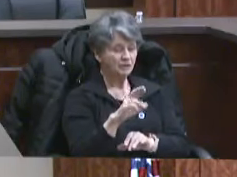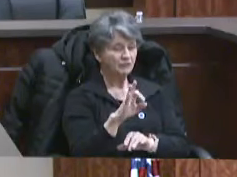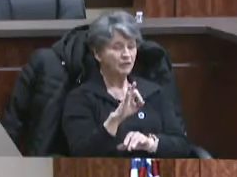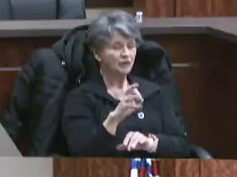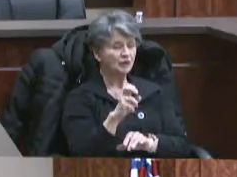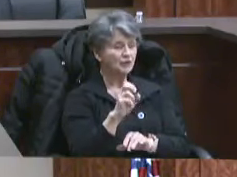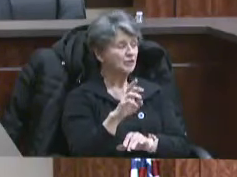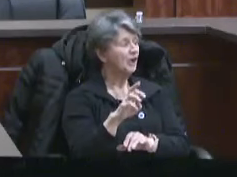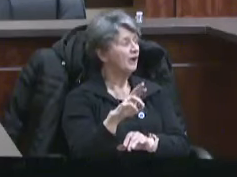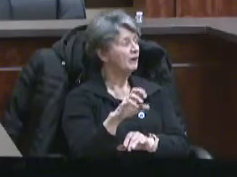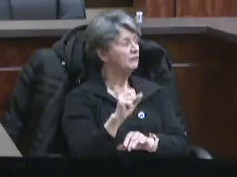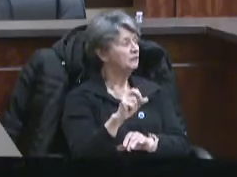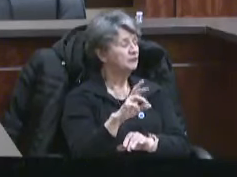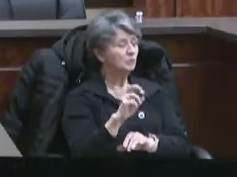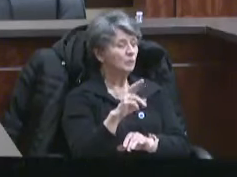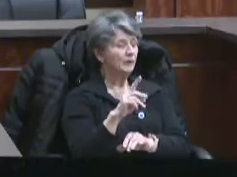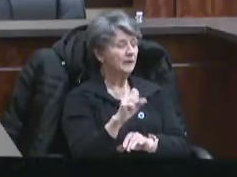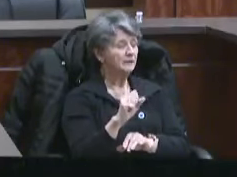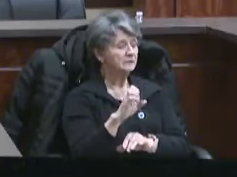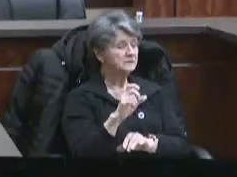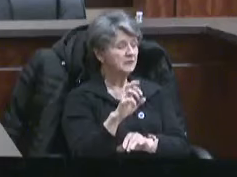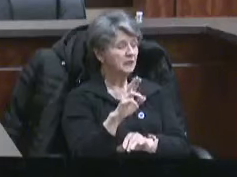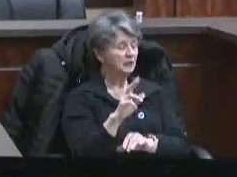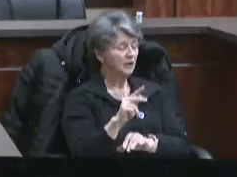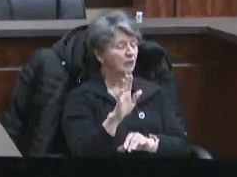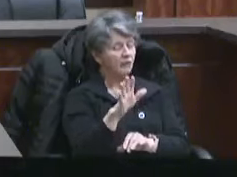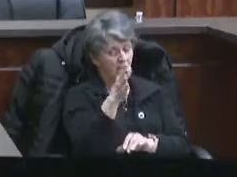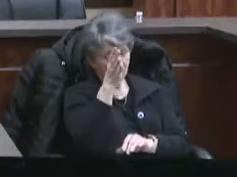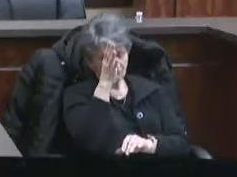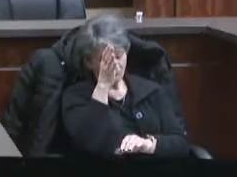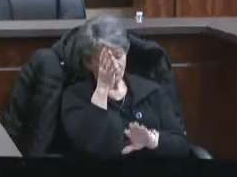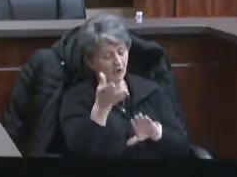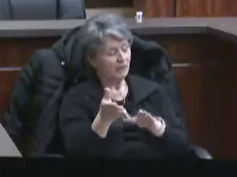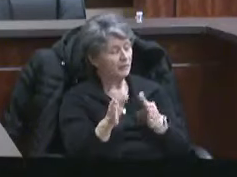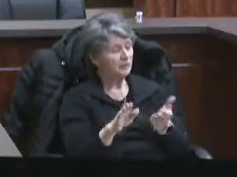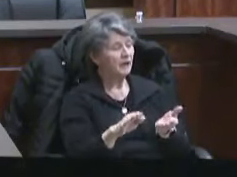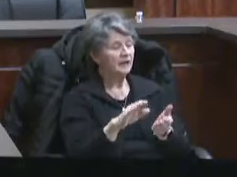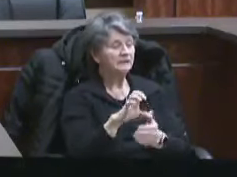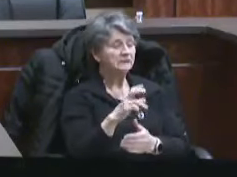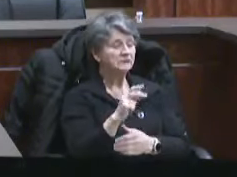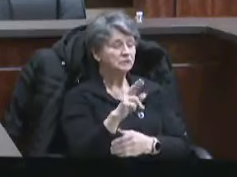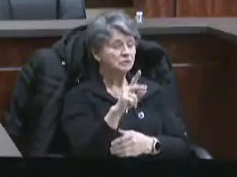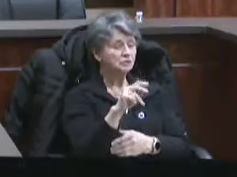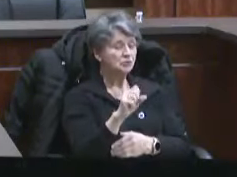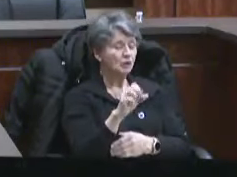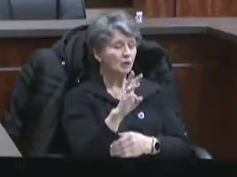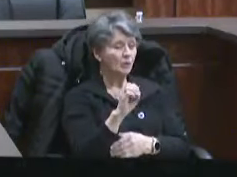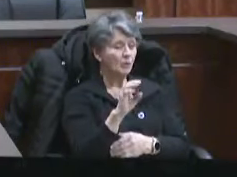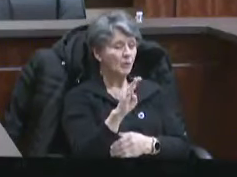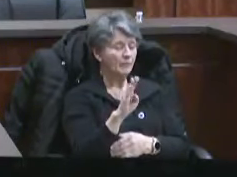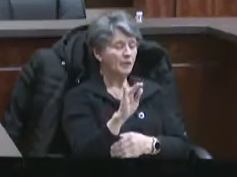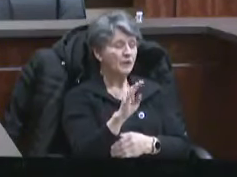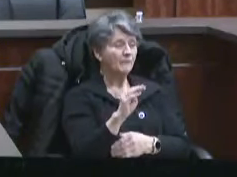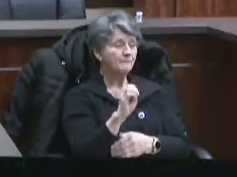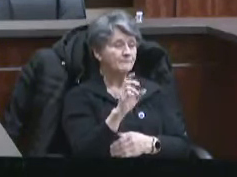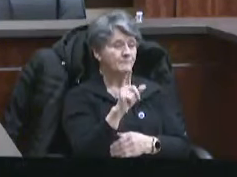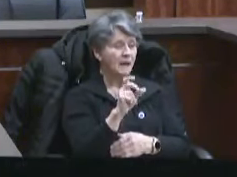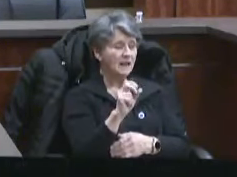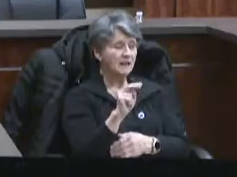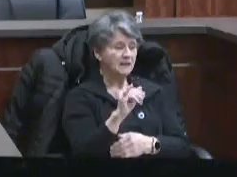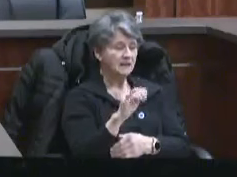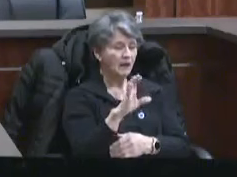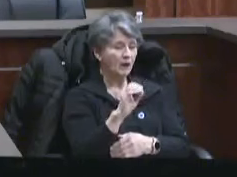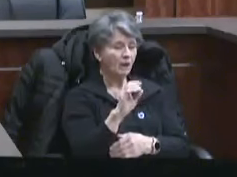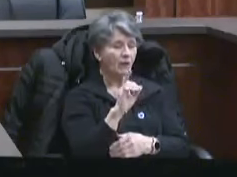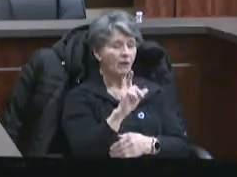clerk in the Laurel Police Department, on the passing of her father, Charles Webb. Also to Marlene Collins, who's a member of our Board of